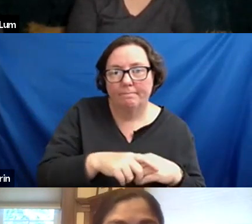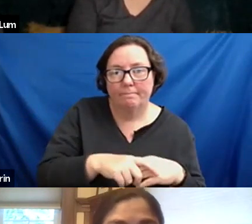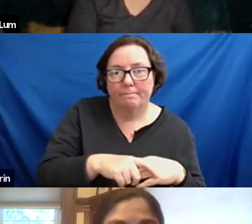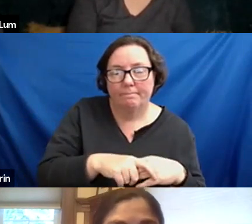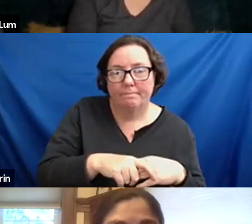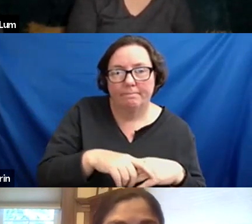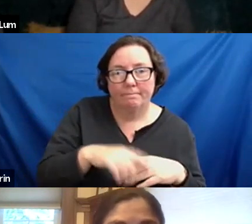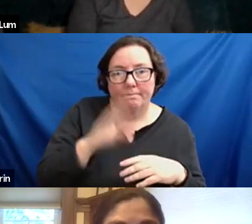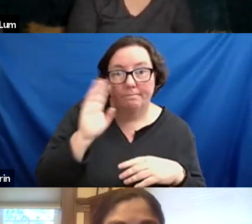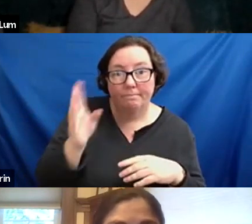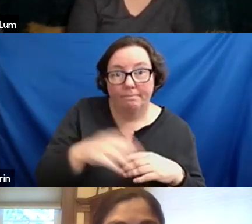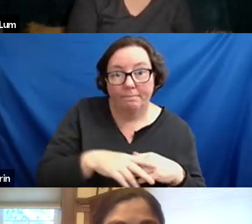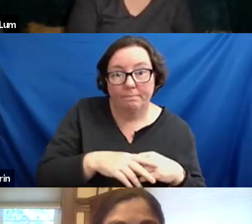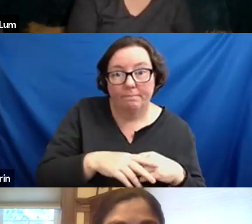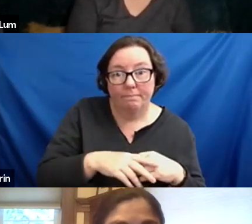Hello.